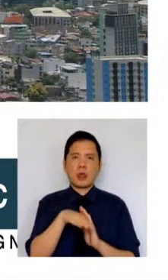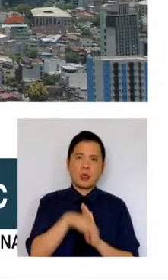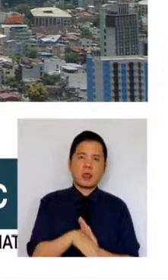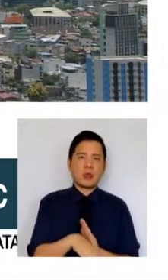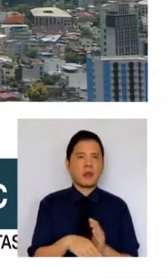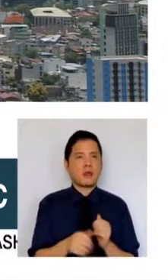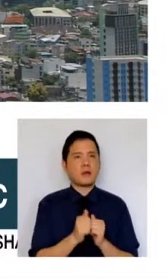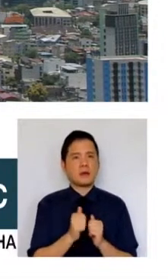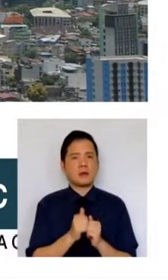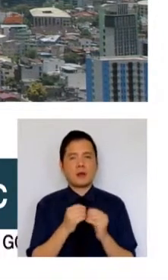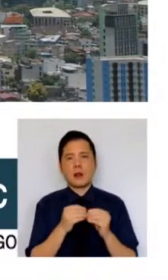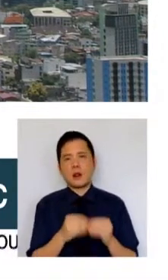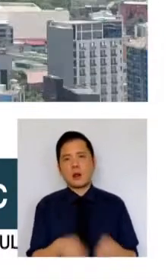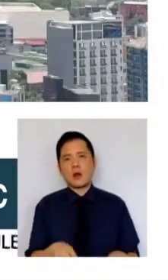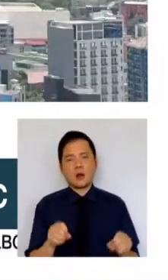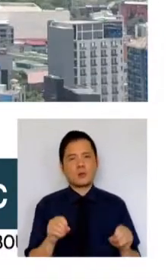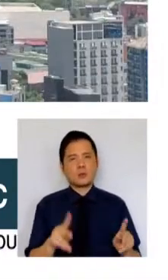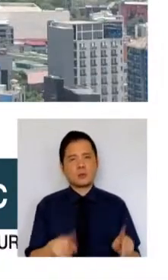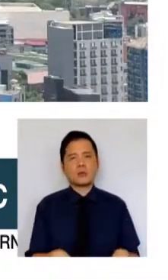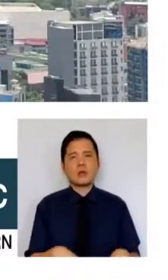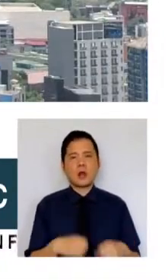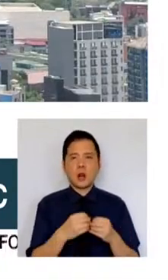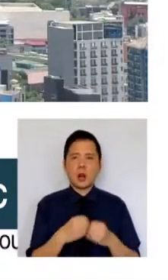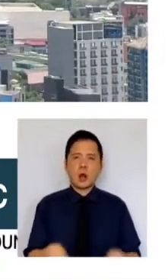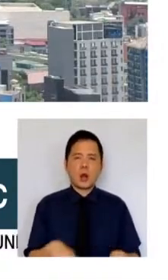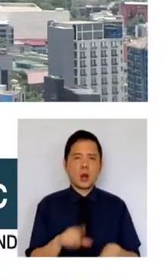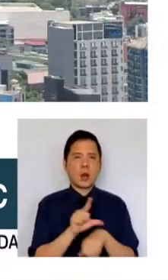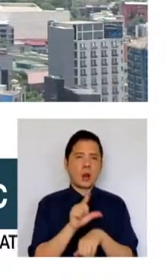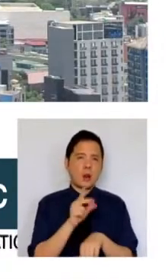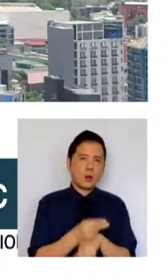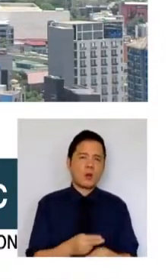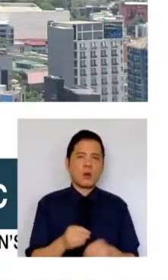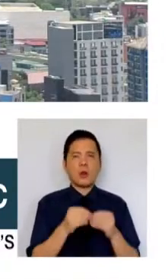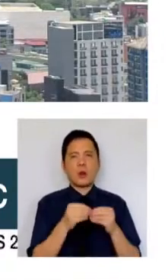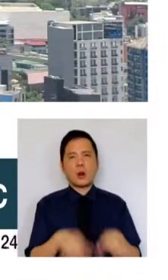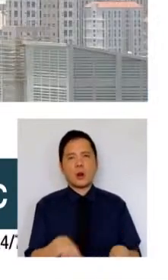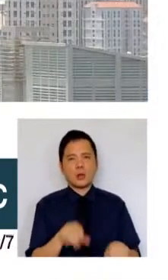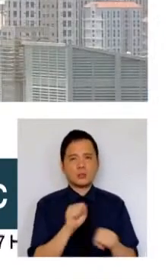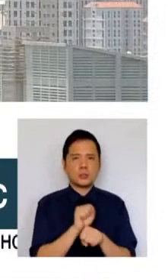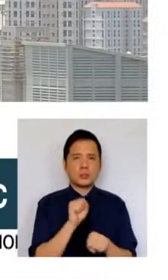of opportunities, particularly employment, it would want to